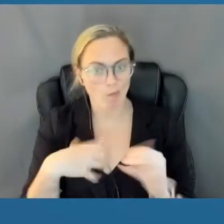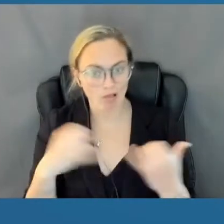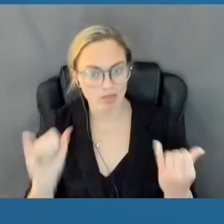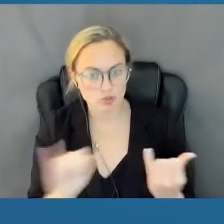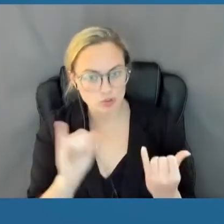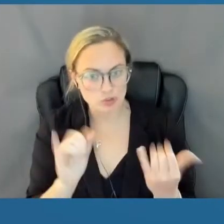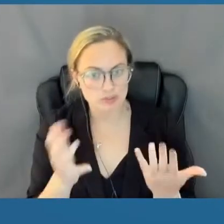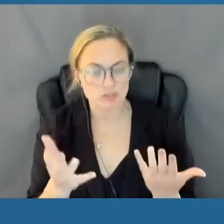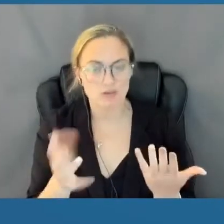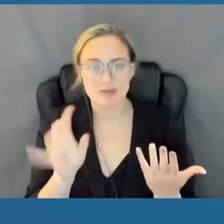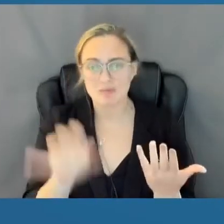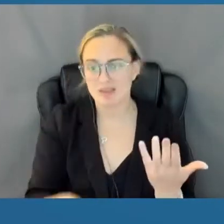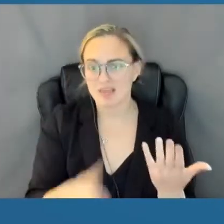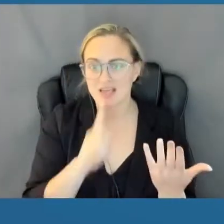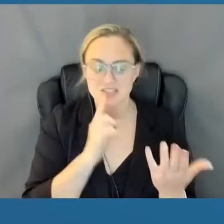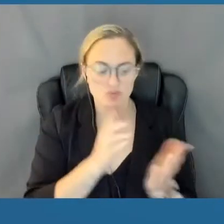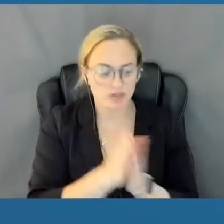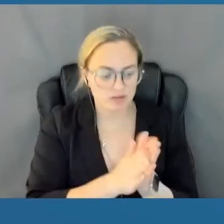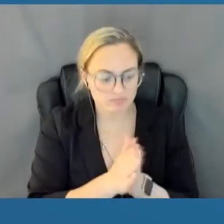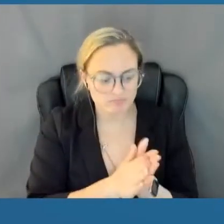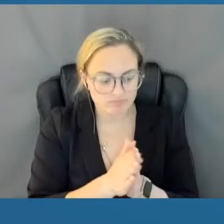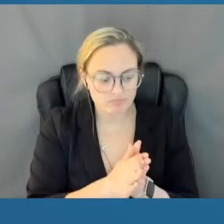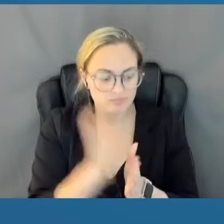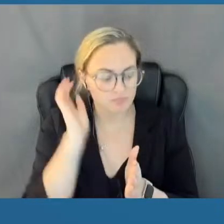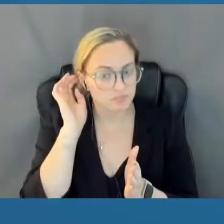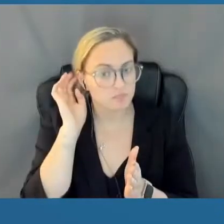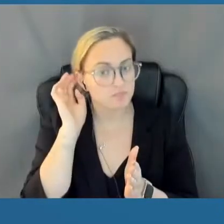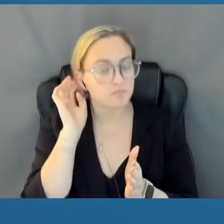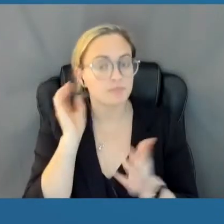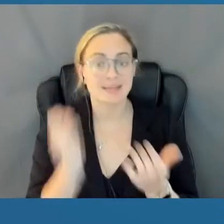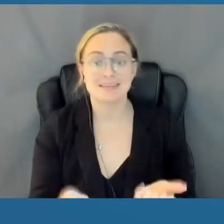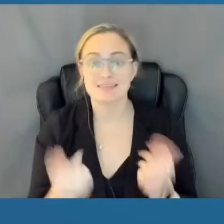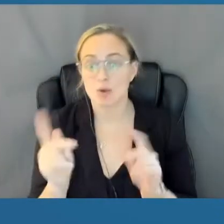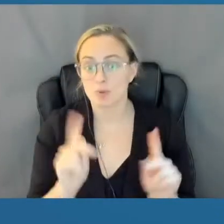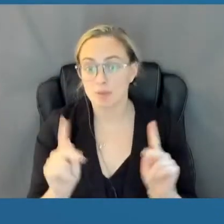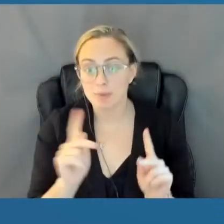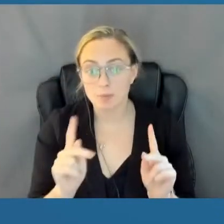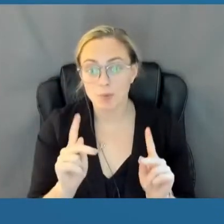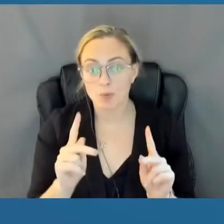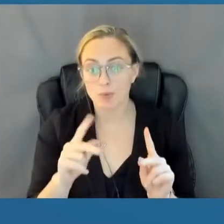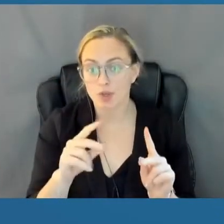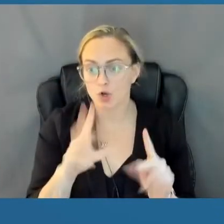But that is the real driver. The real driver is the number of people in the program.